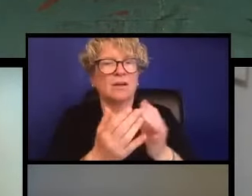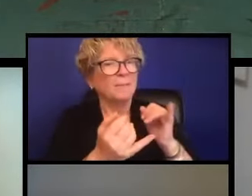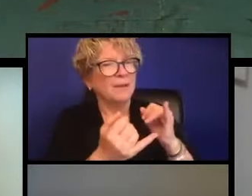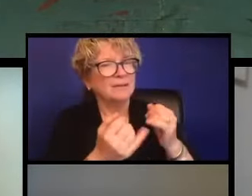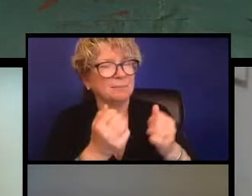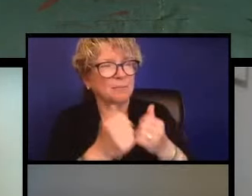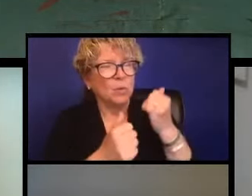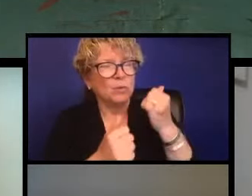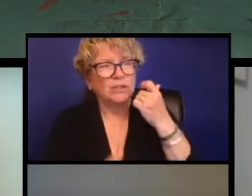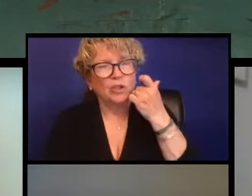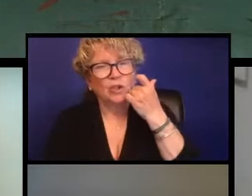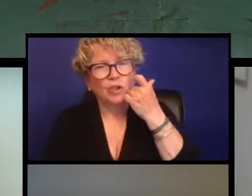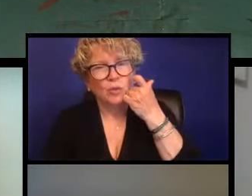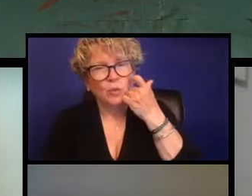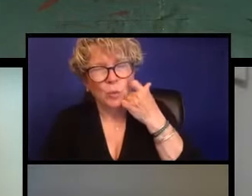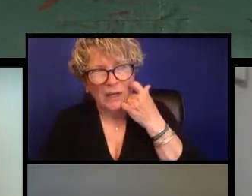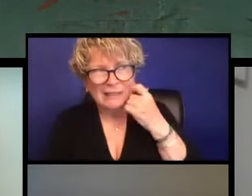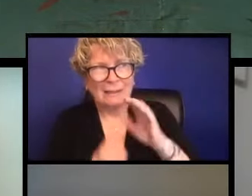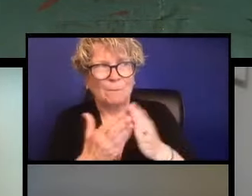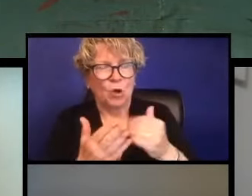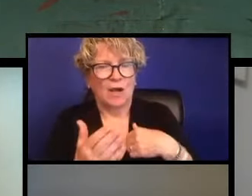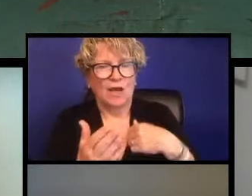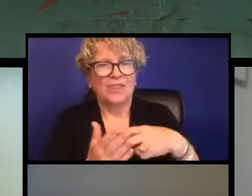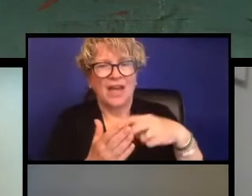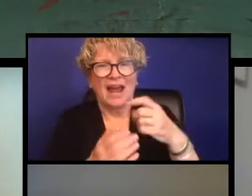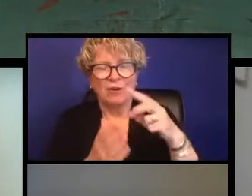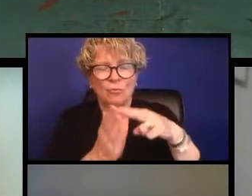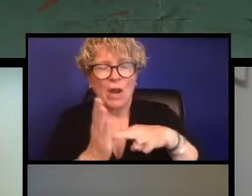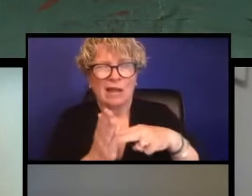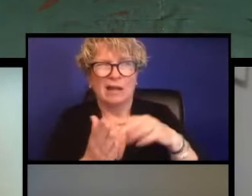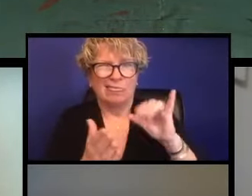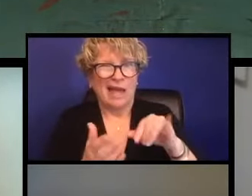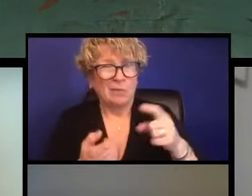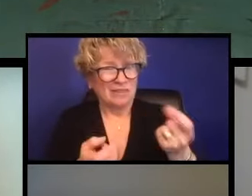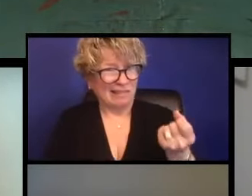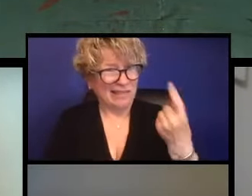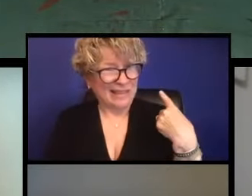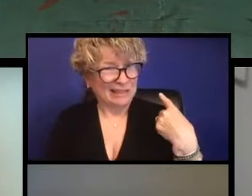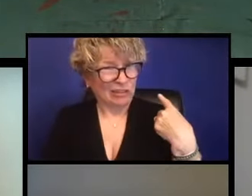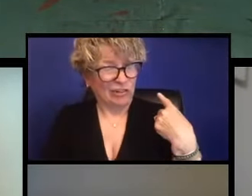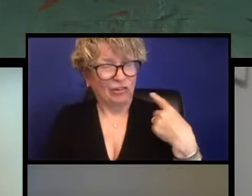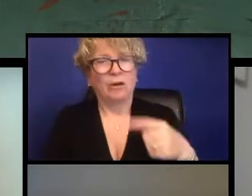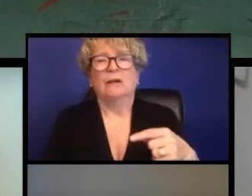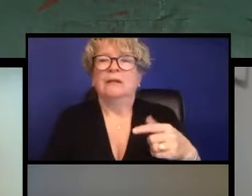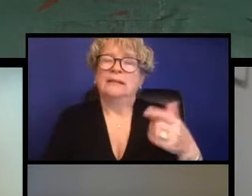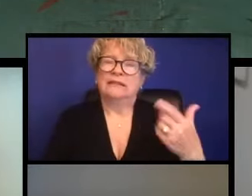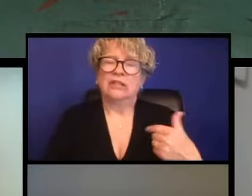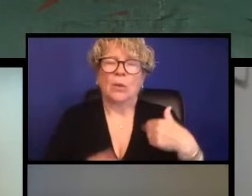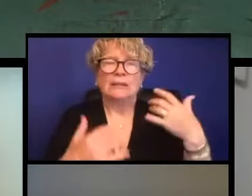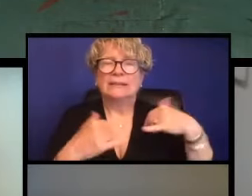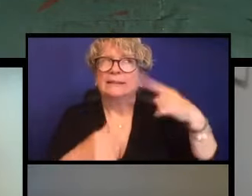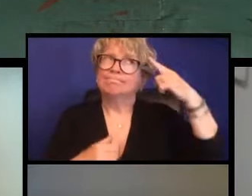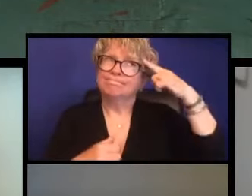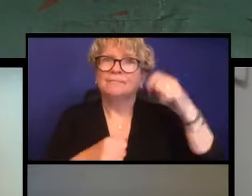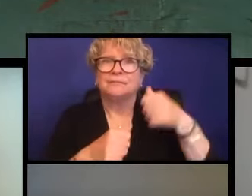which was last year. and so it's the freshest in my mind.